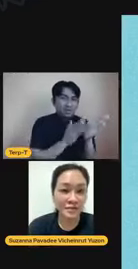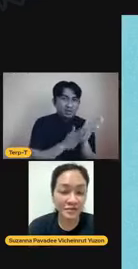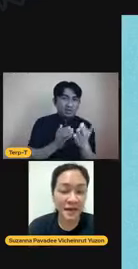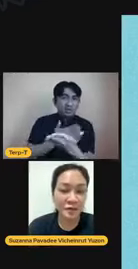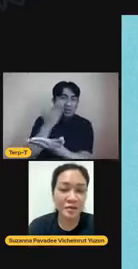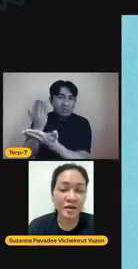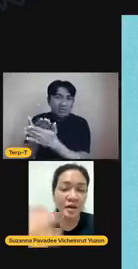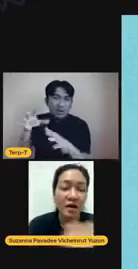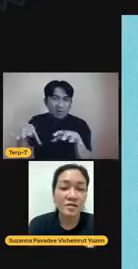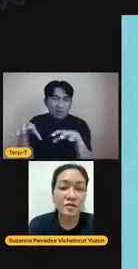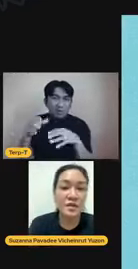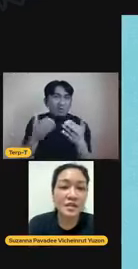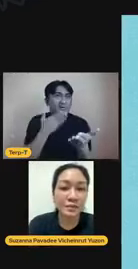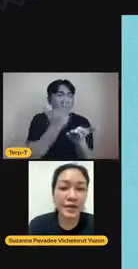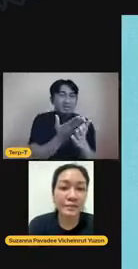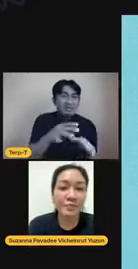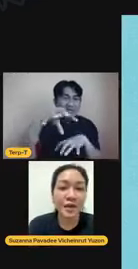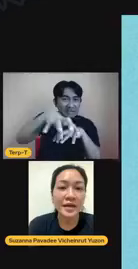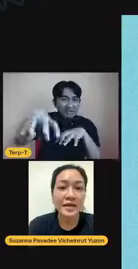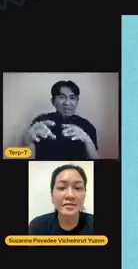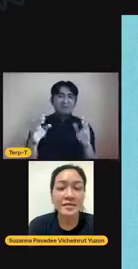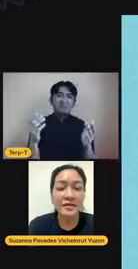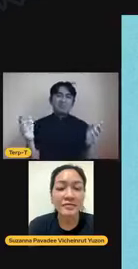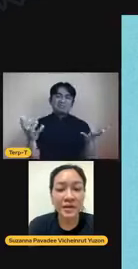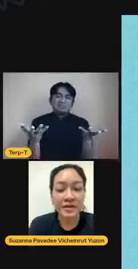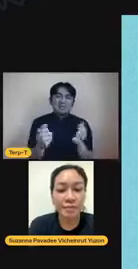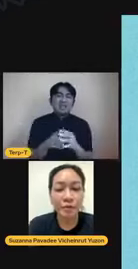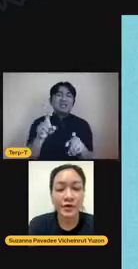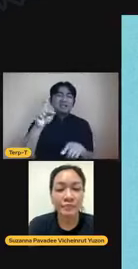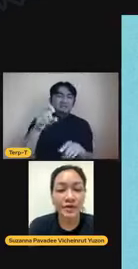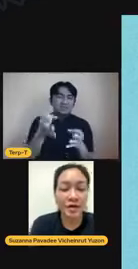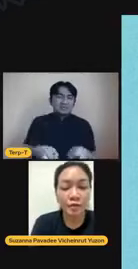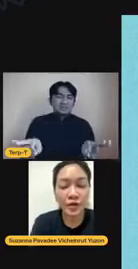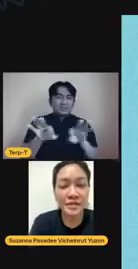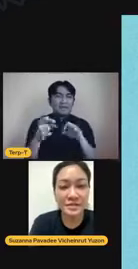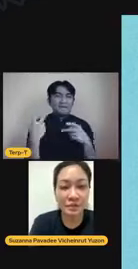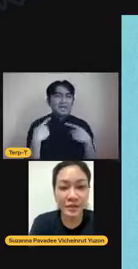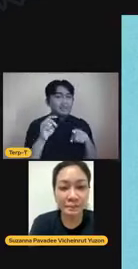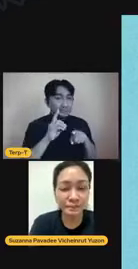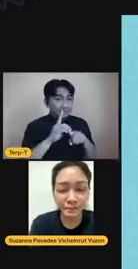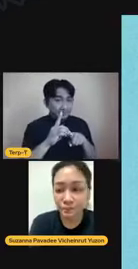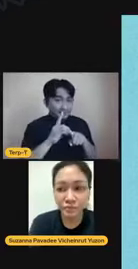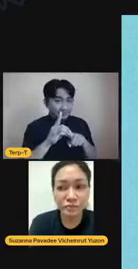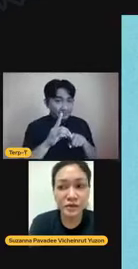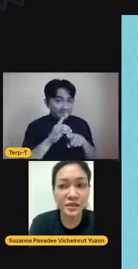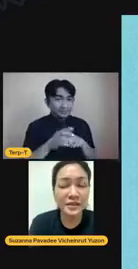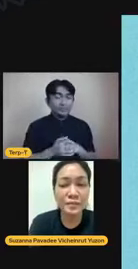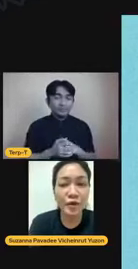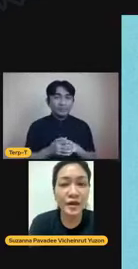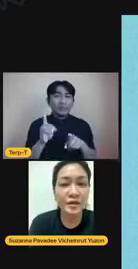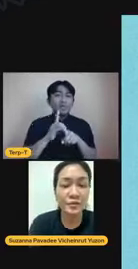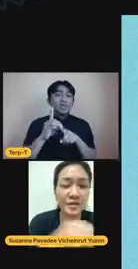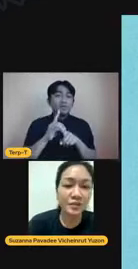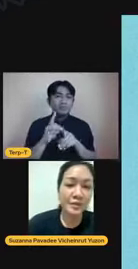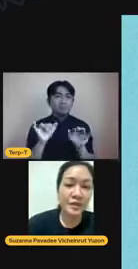to someone else's house. So discipline is very important. We discipline the same way that we discipline